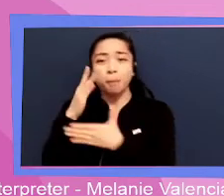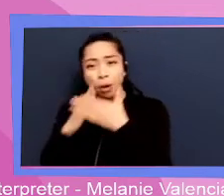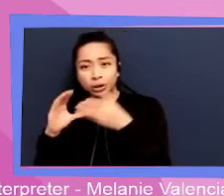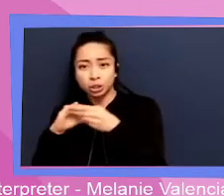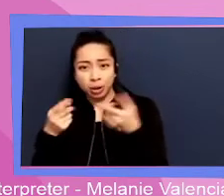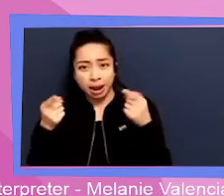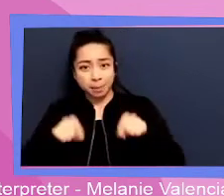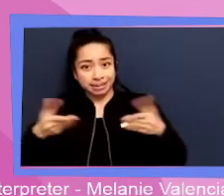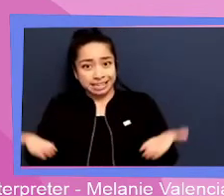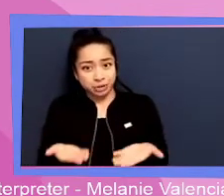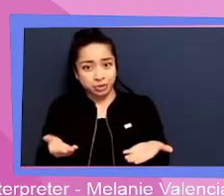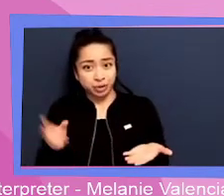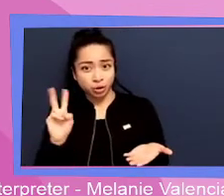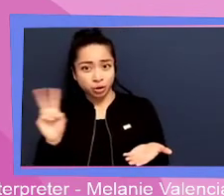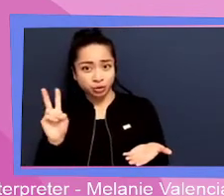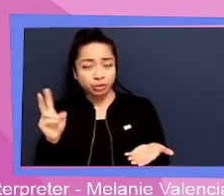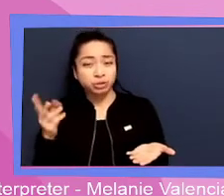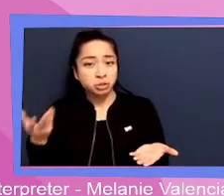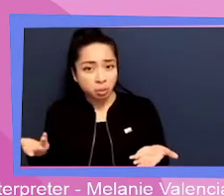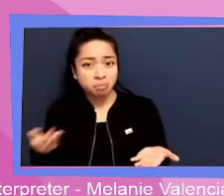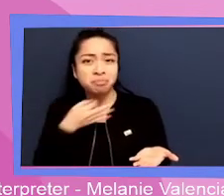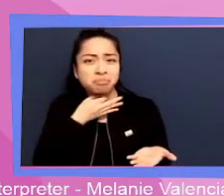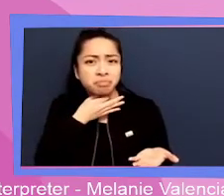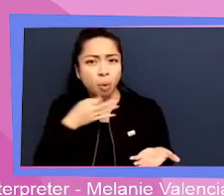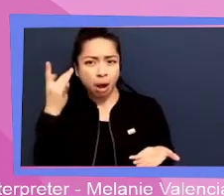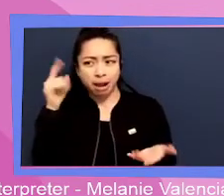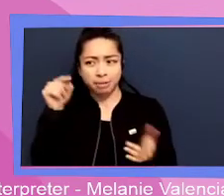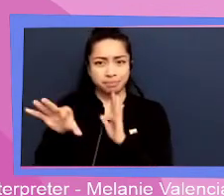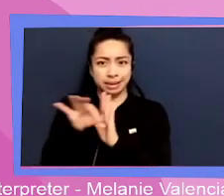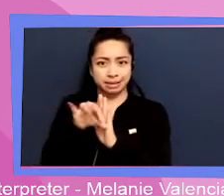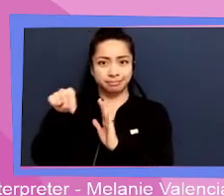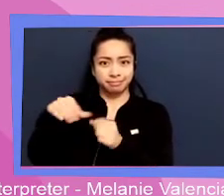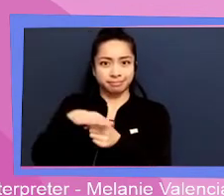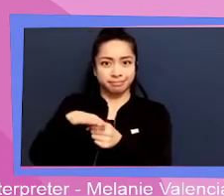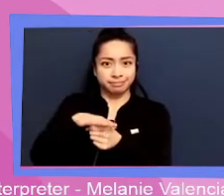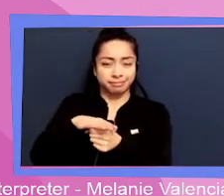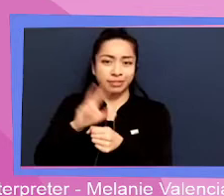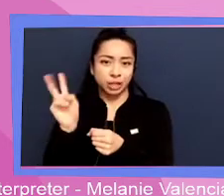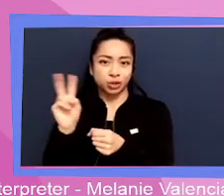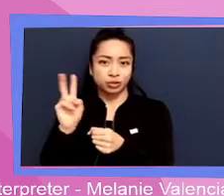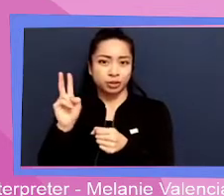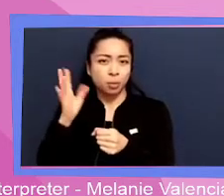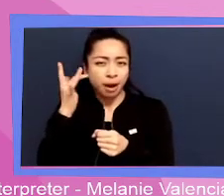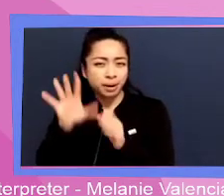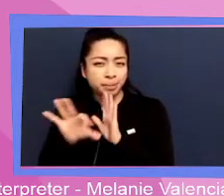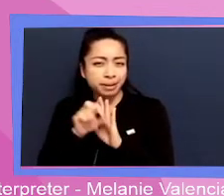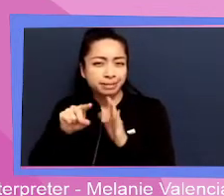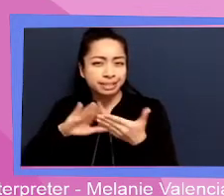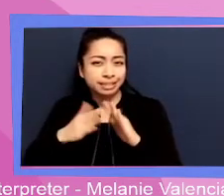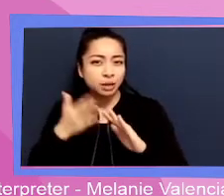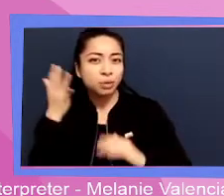little bit about what it is about this city that inspired you to set your story here.